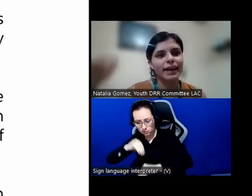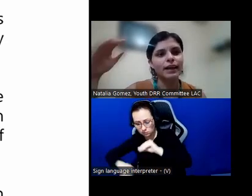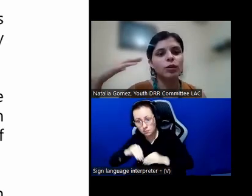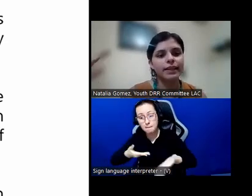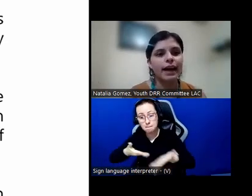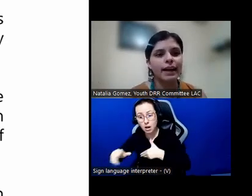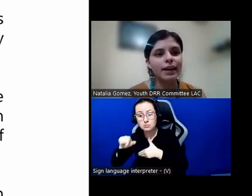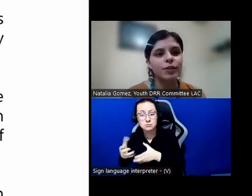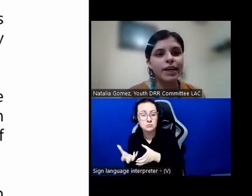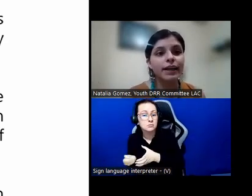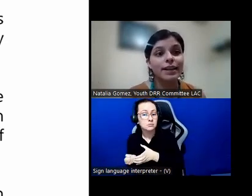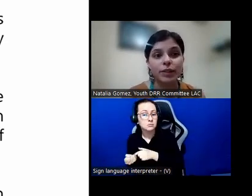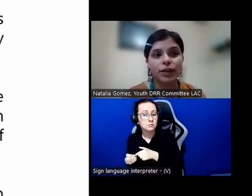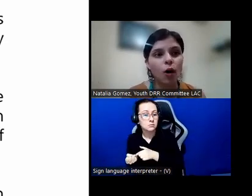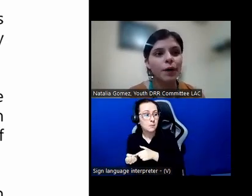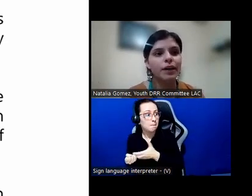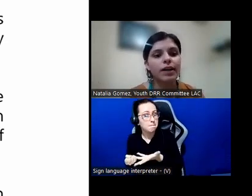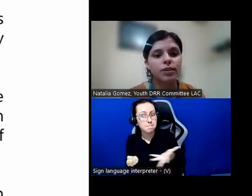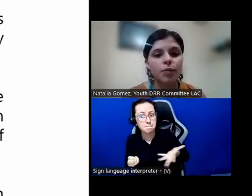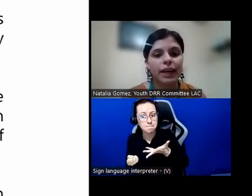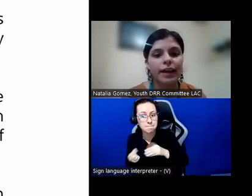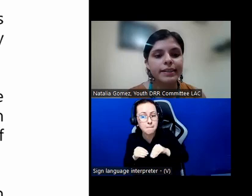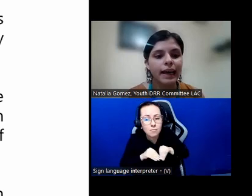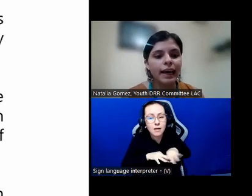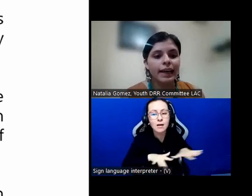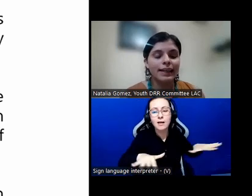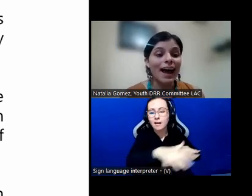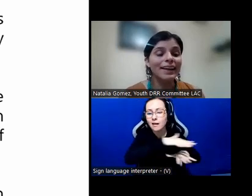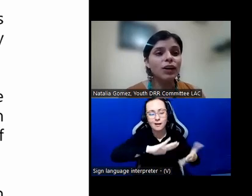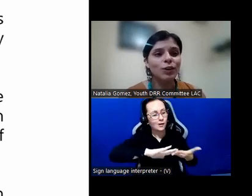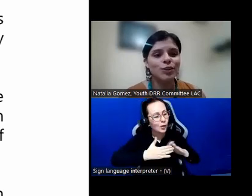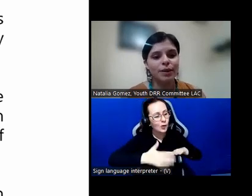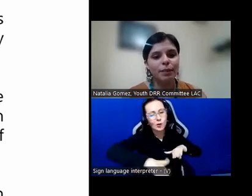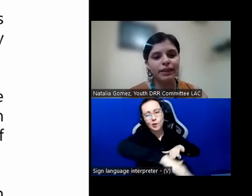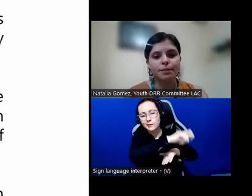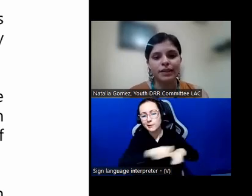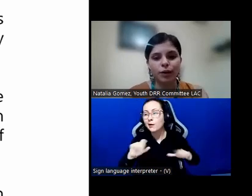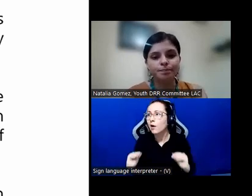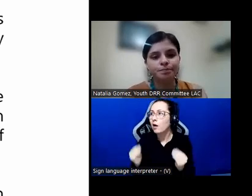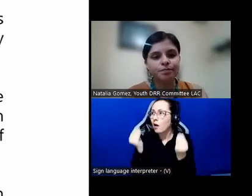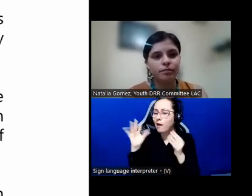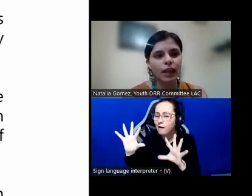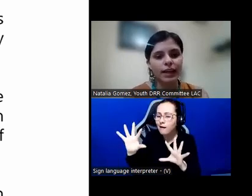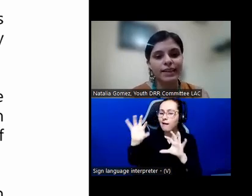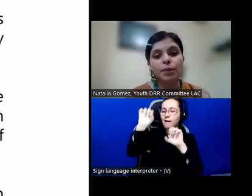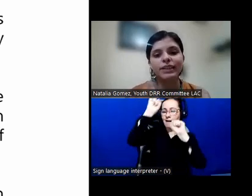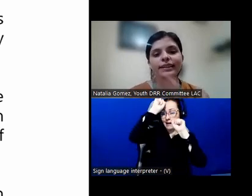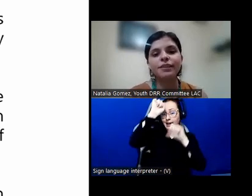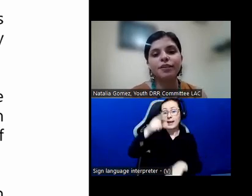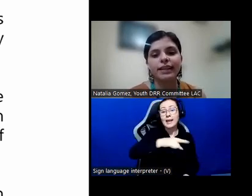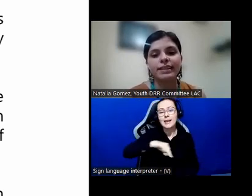many opportunities policies and plans are at a different scale, and if they don't reach youngsters and communities, inclusion